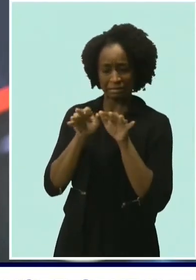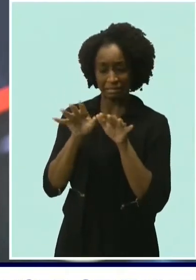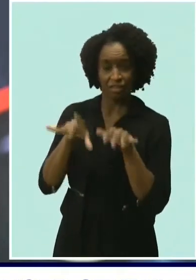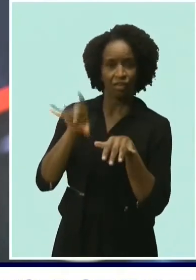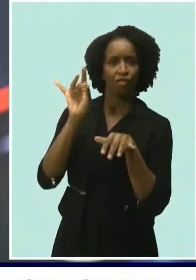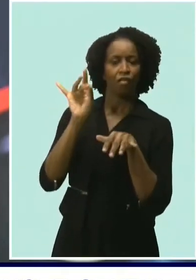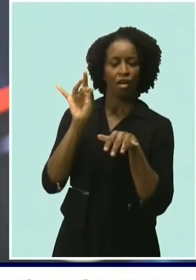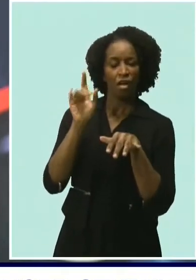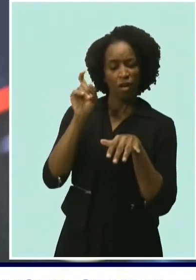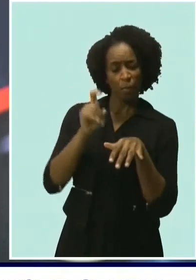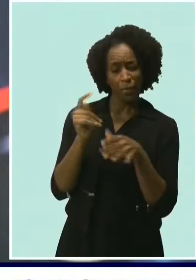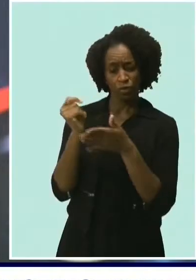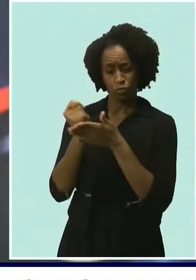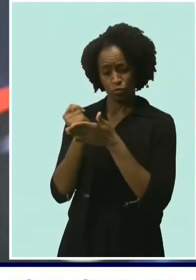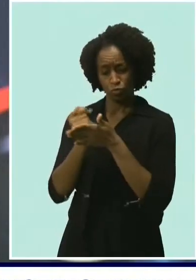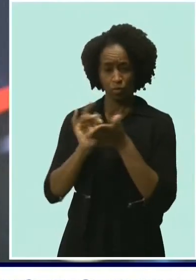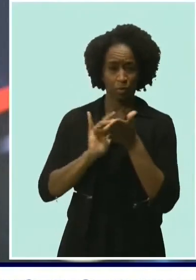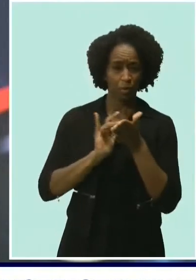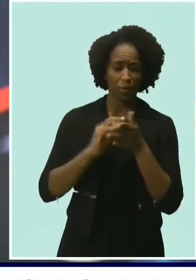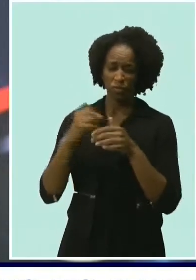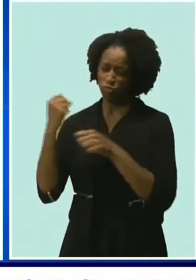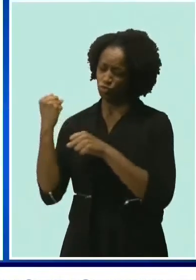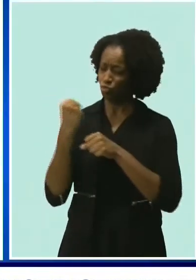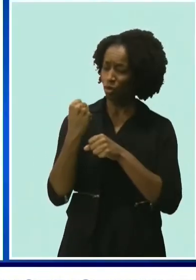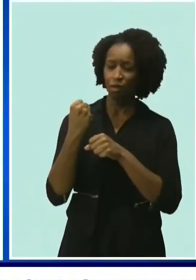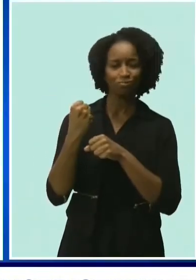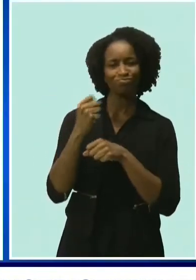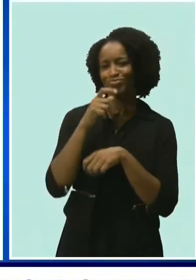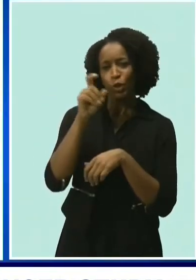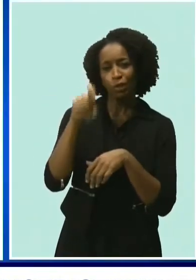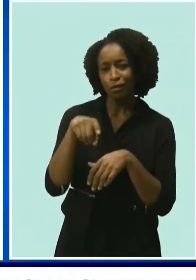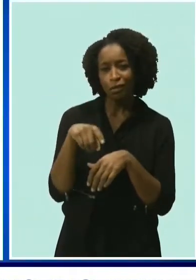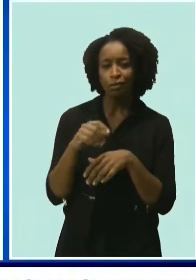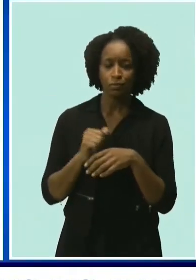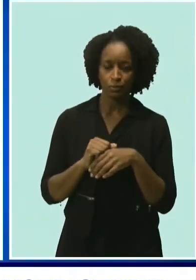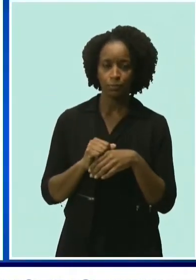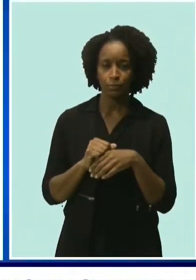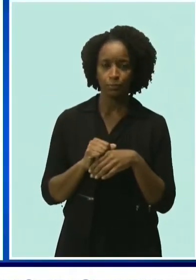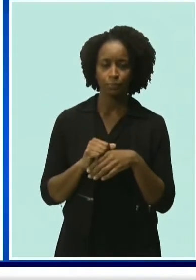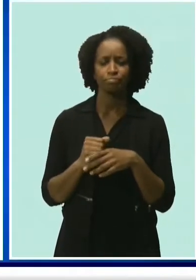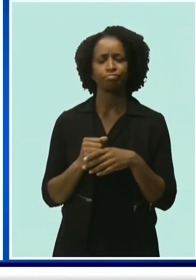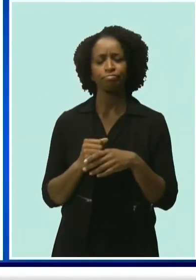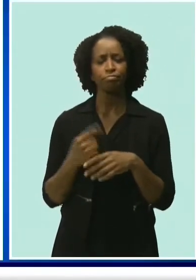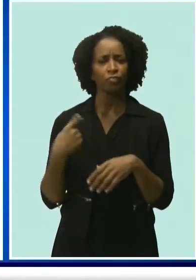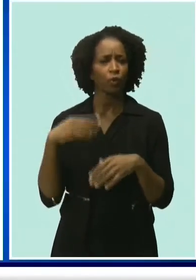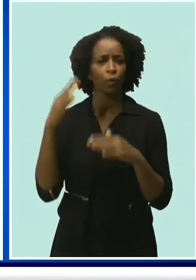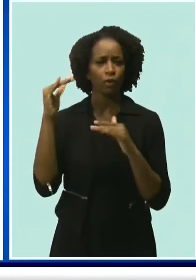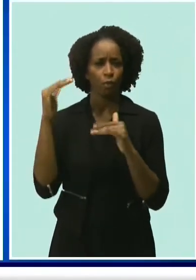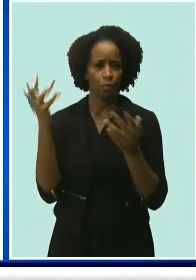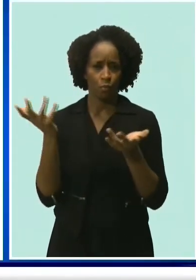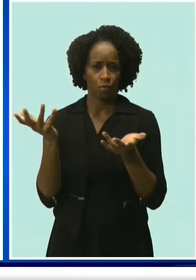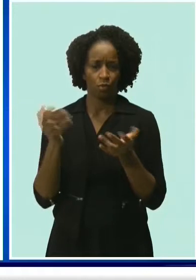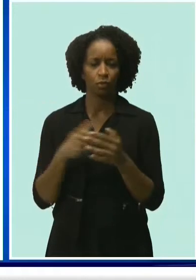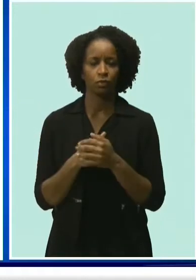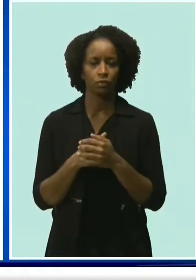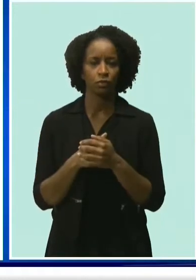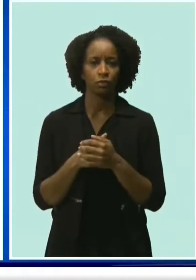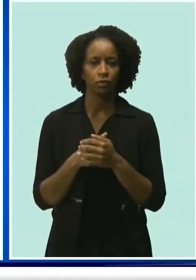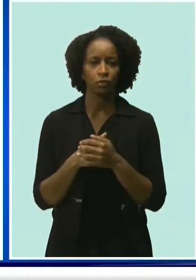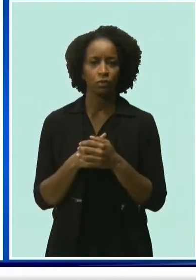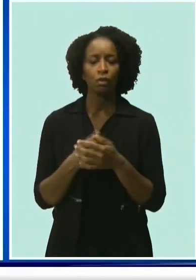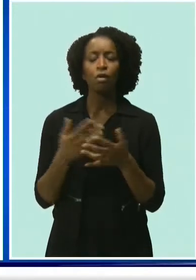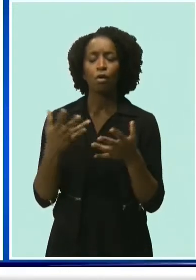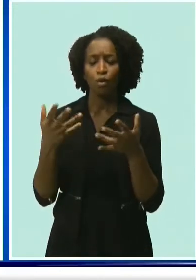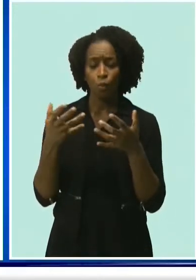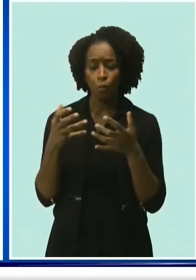for men diagnosed with cancer. What we're hoping to find is a way of